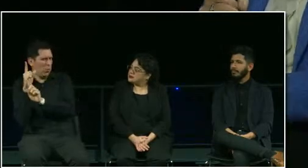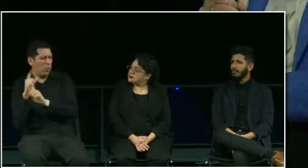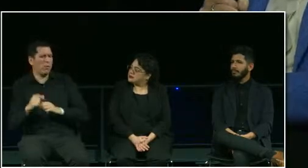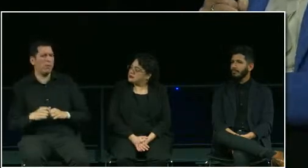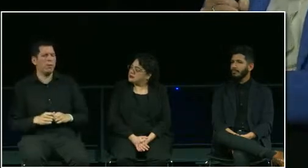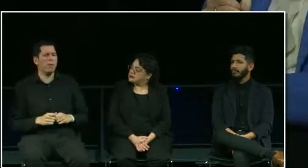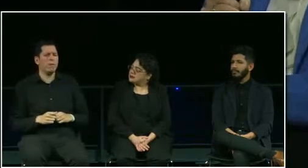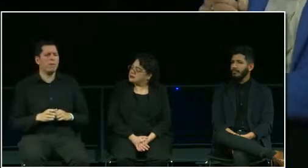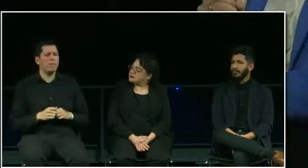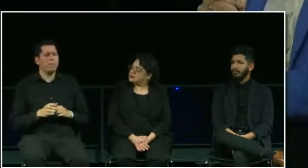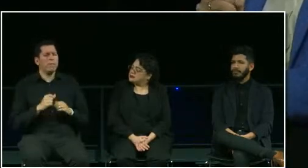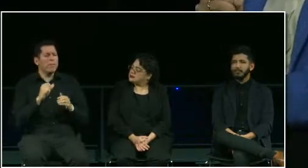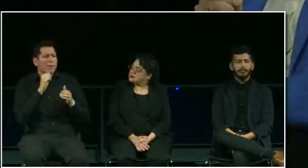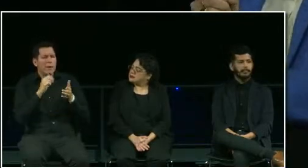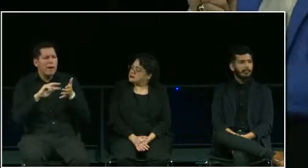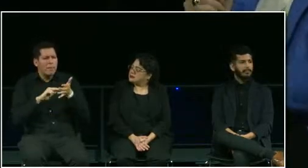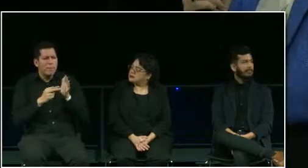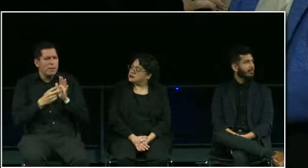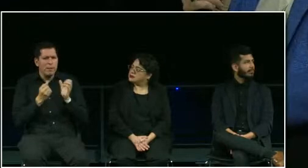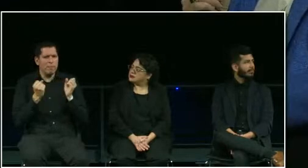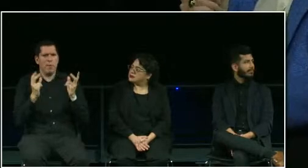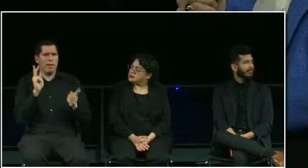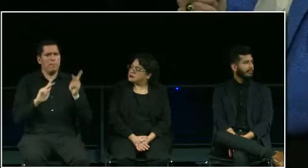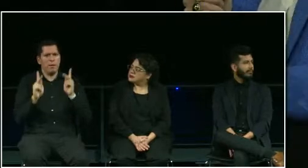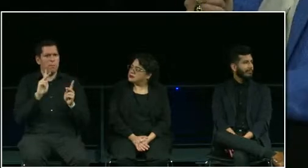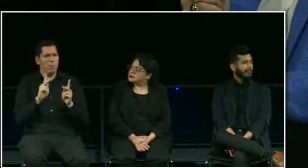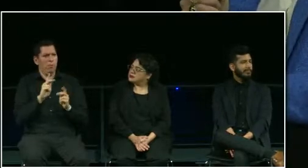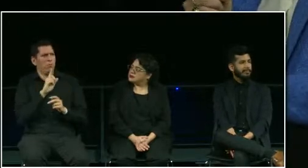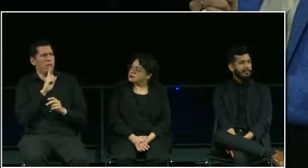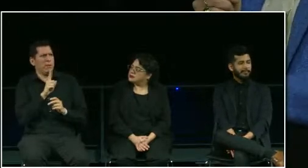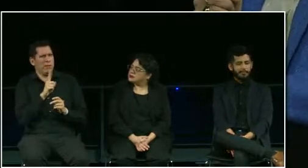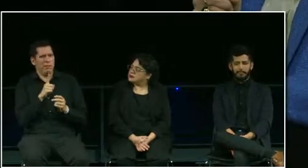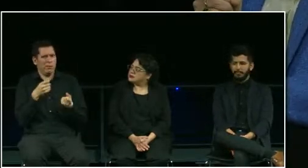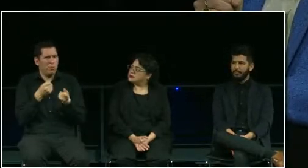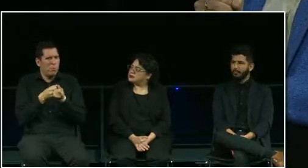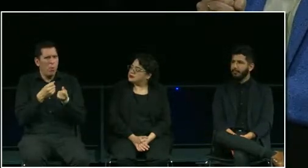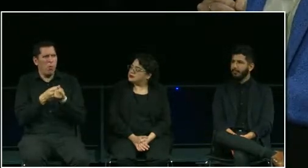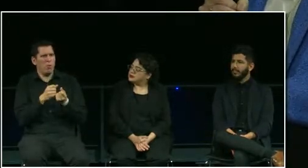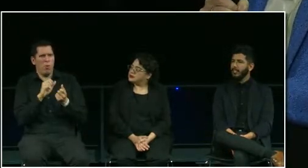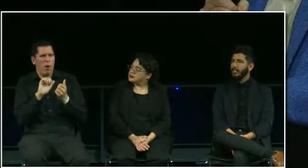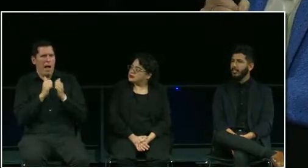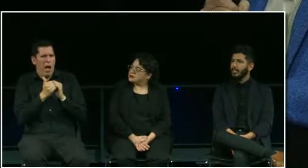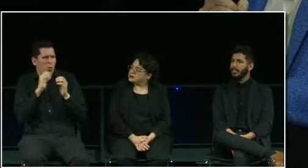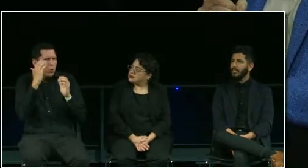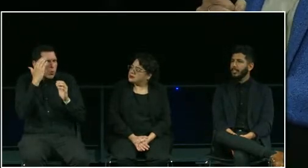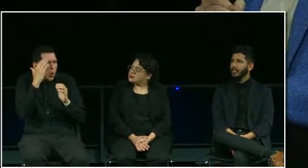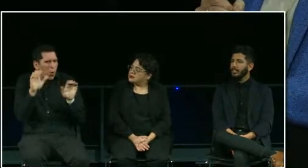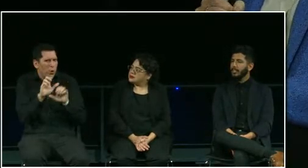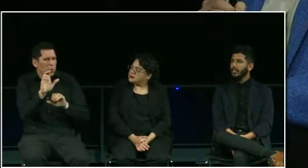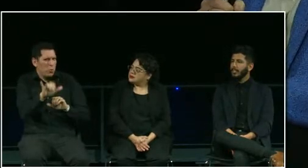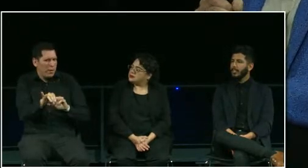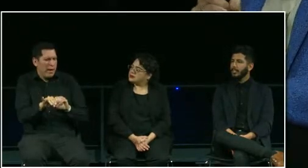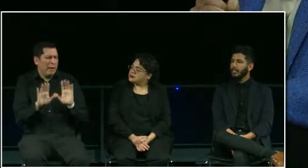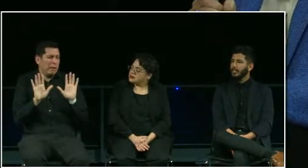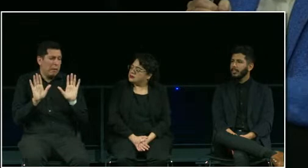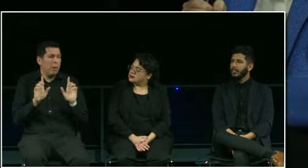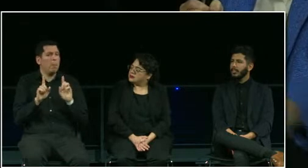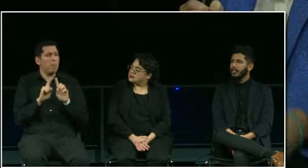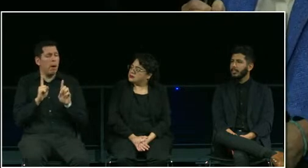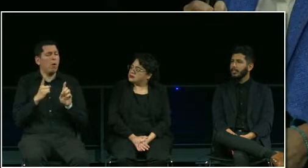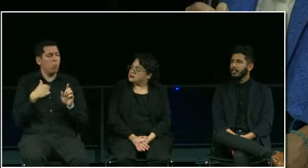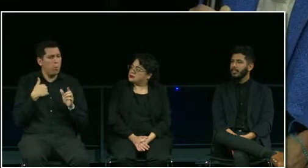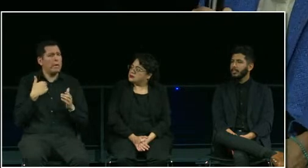as though, you know, there's not a bunch of people who are fans of that or know how to do that in-house, but it's not something I think we have leaned